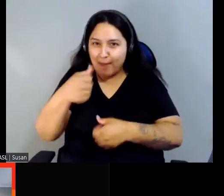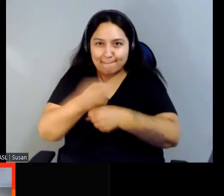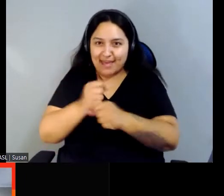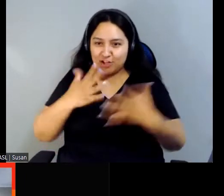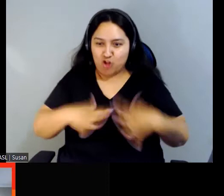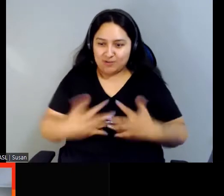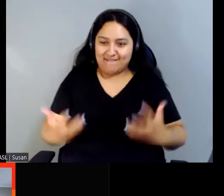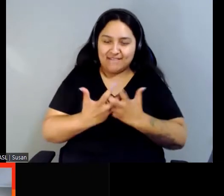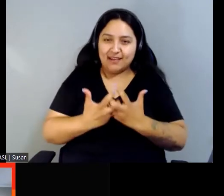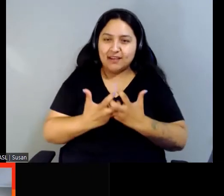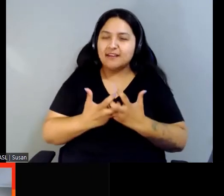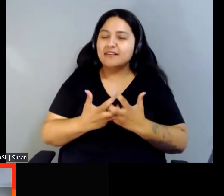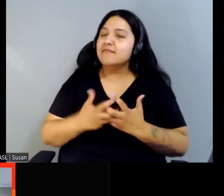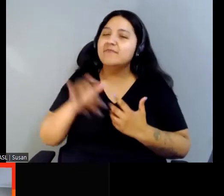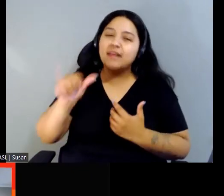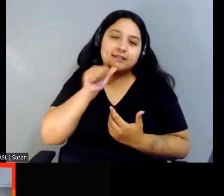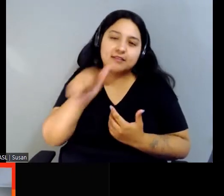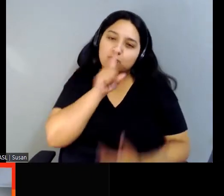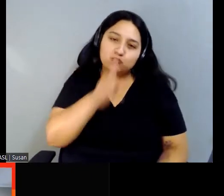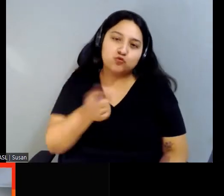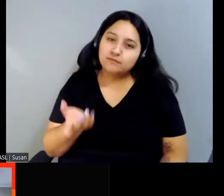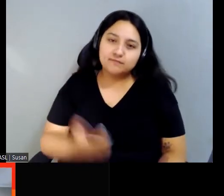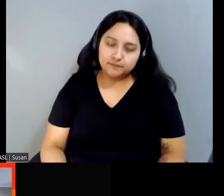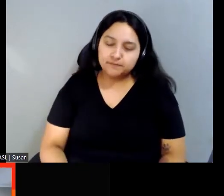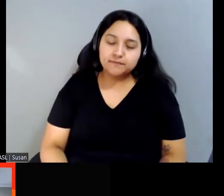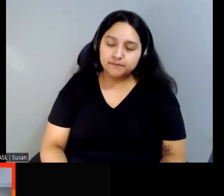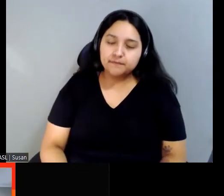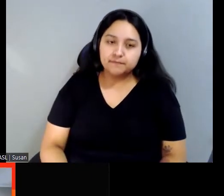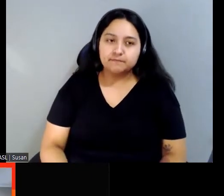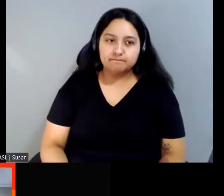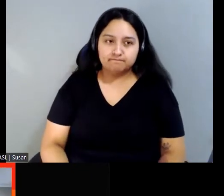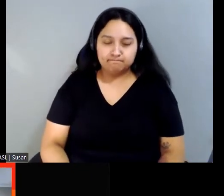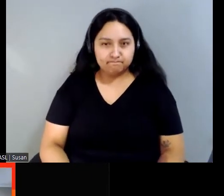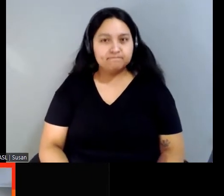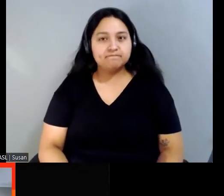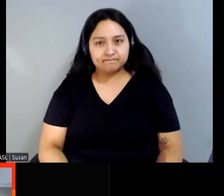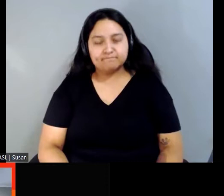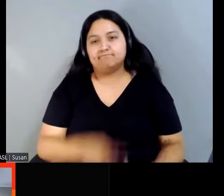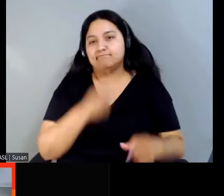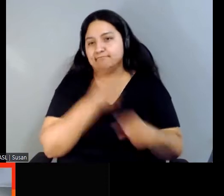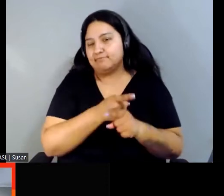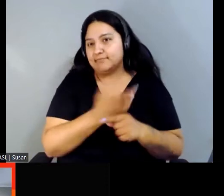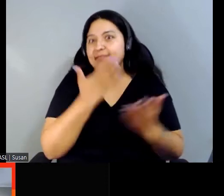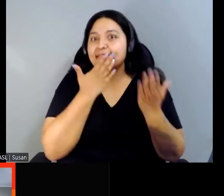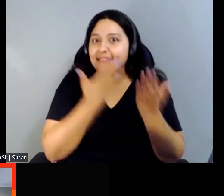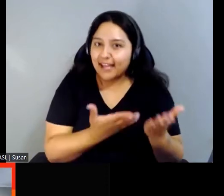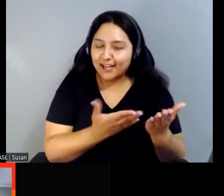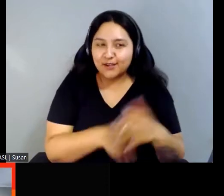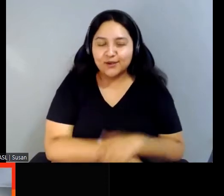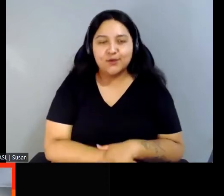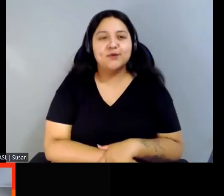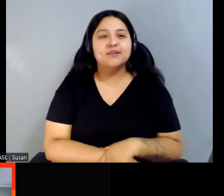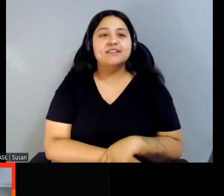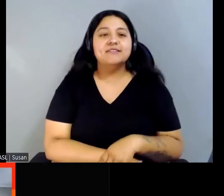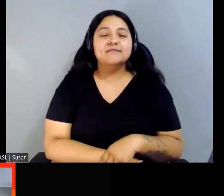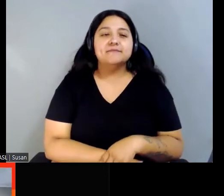it's not the truth. Yes. Thank you so much. You know,